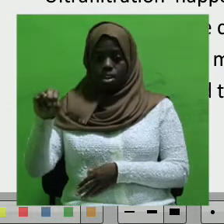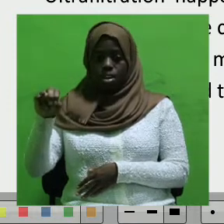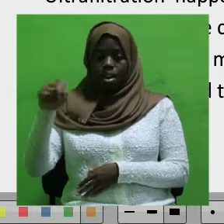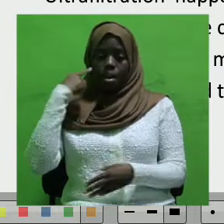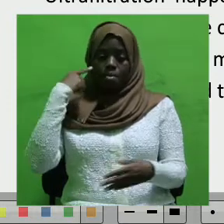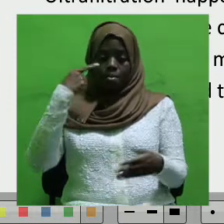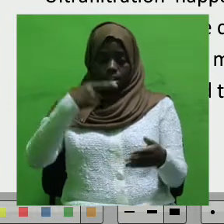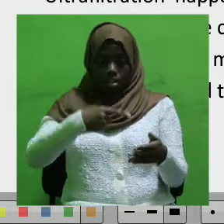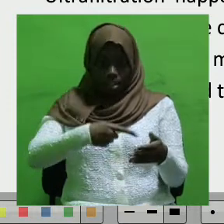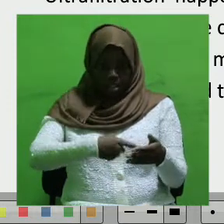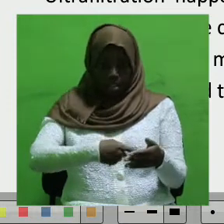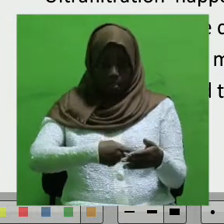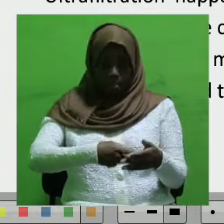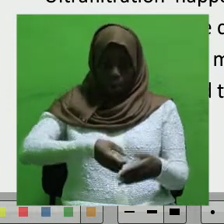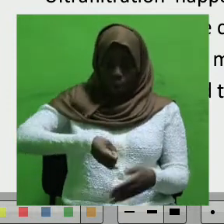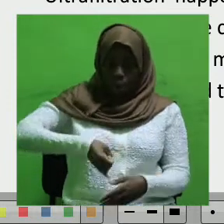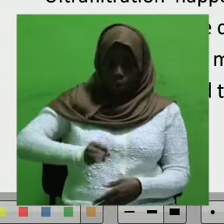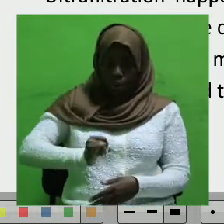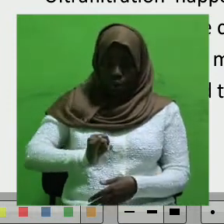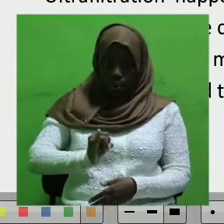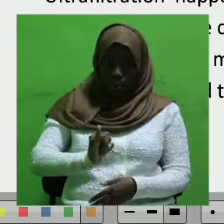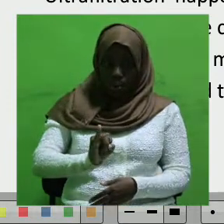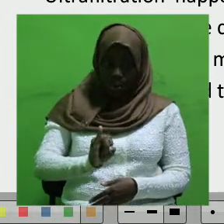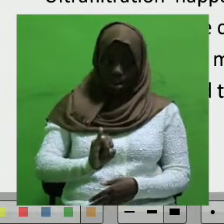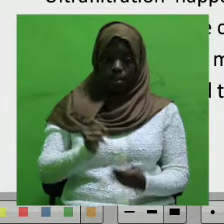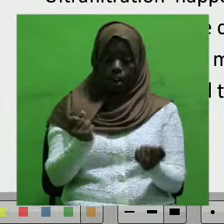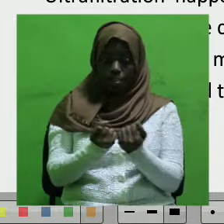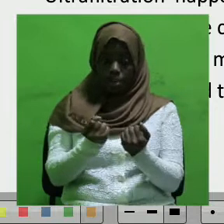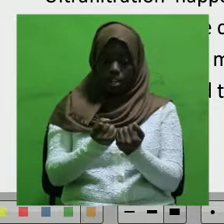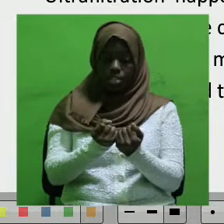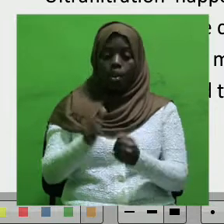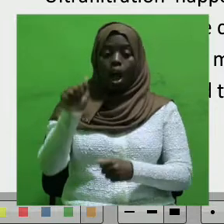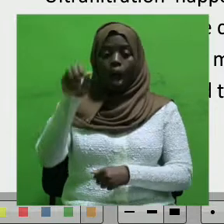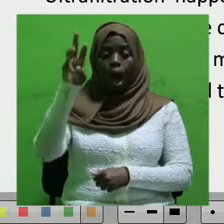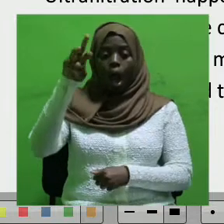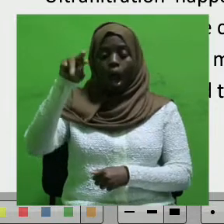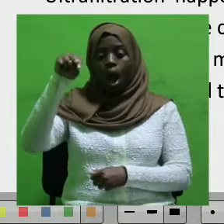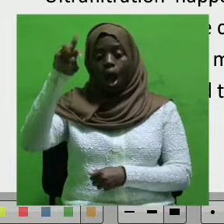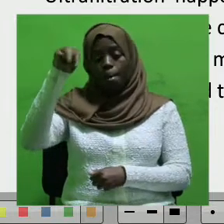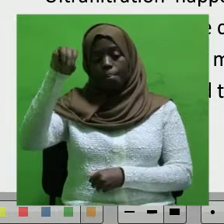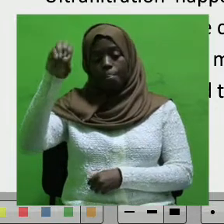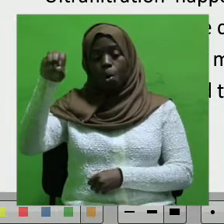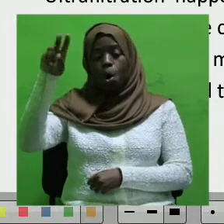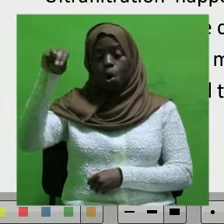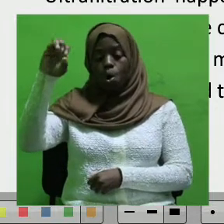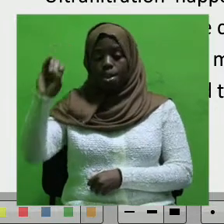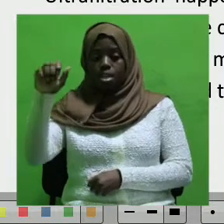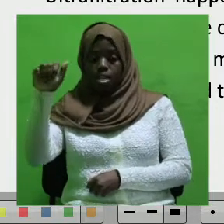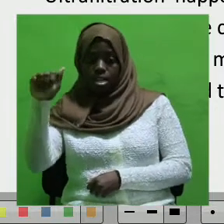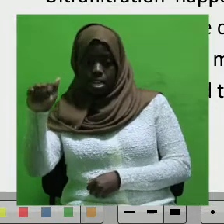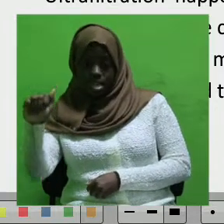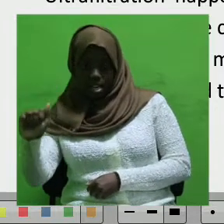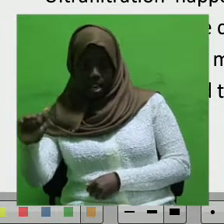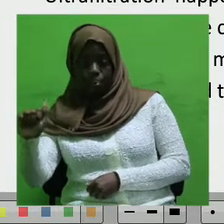as urea, in which urea, we know that urea has a main component of ammonia, and ammonia,